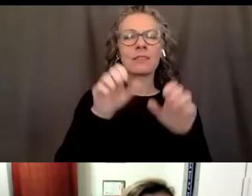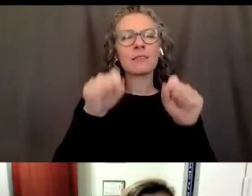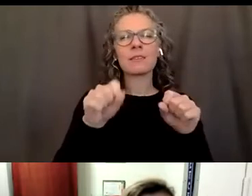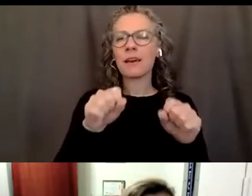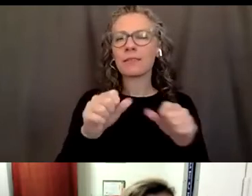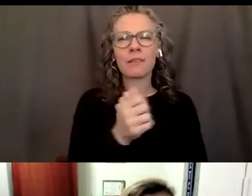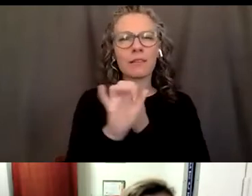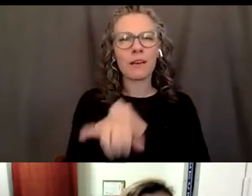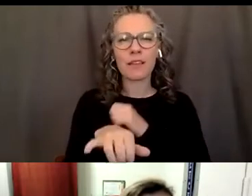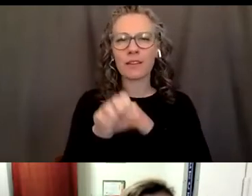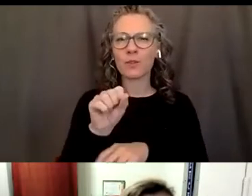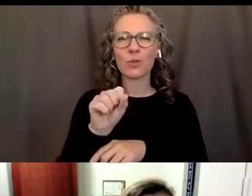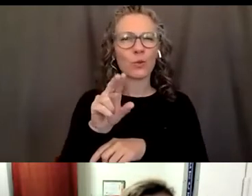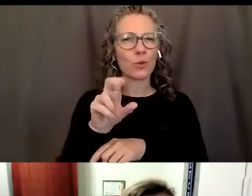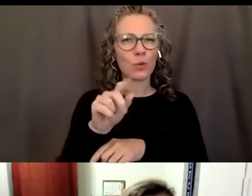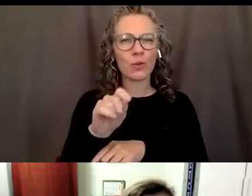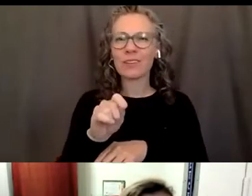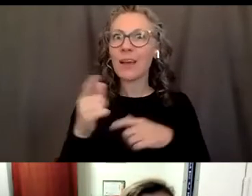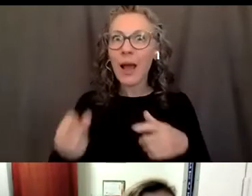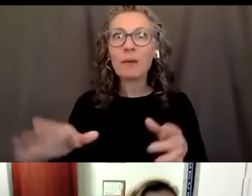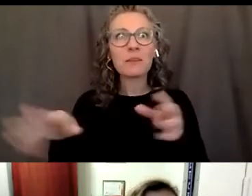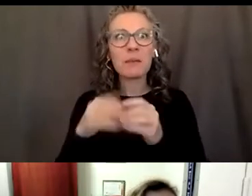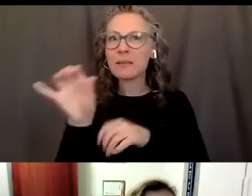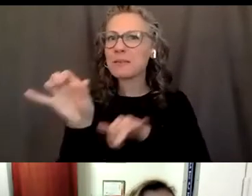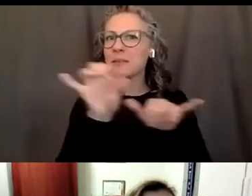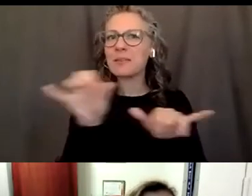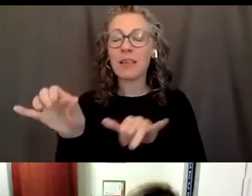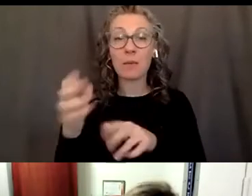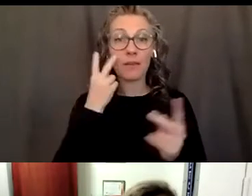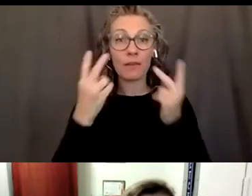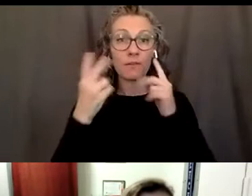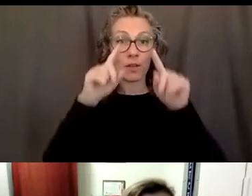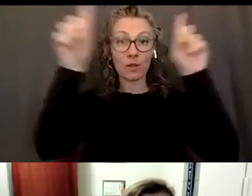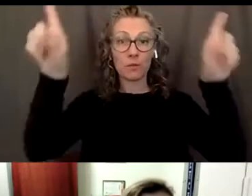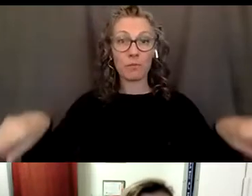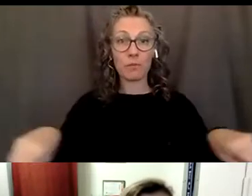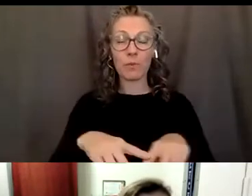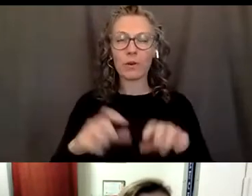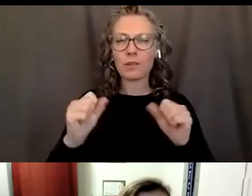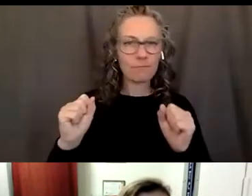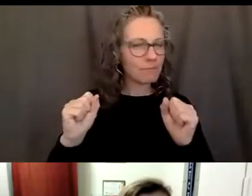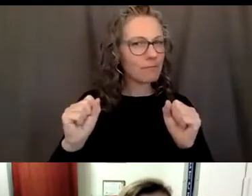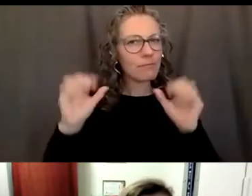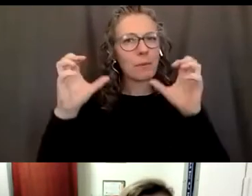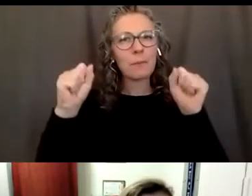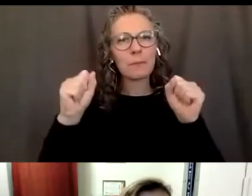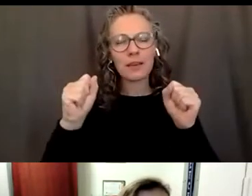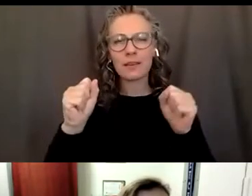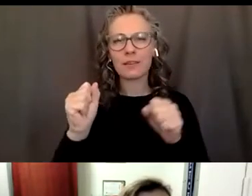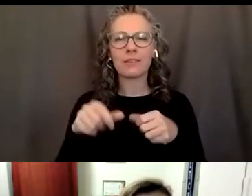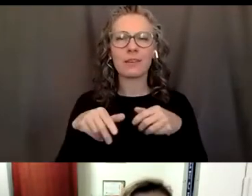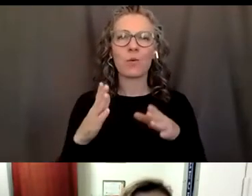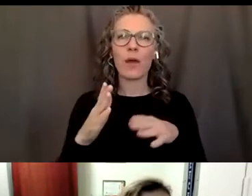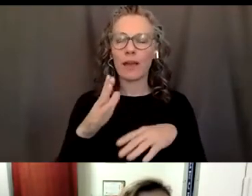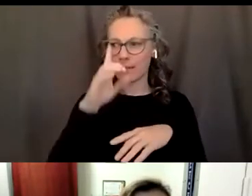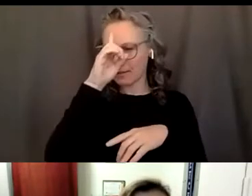Susan, I was just going to say, or something better. Vision boards are an incredible way to manifest your intention, and you put